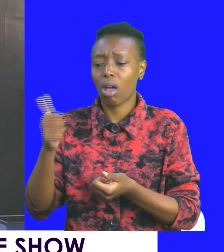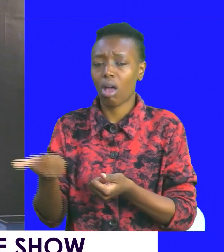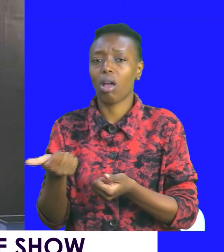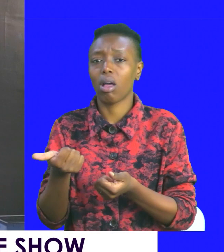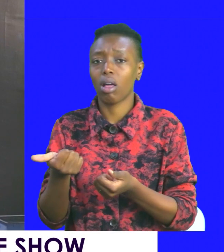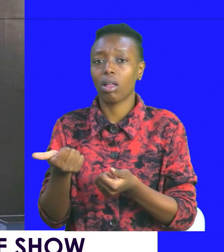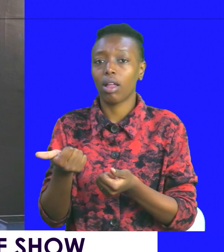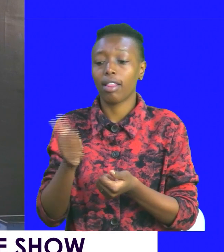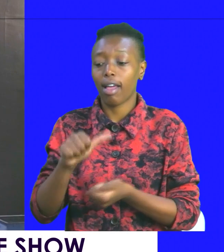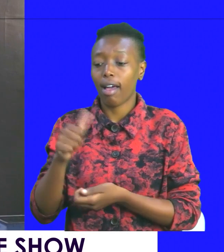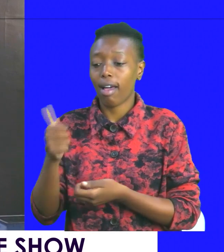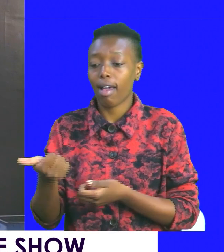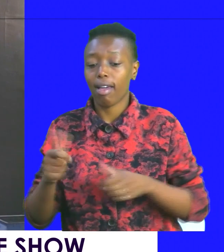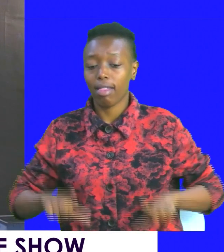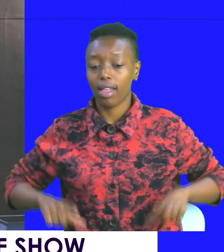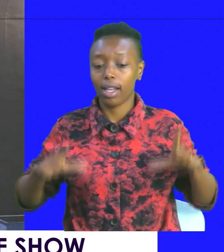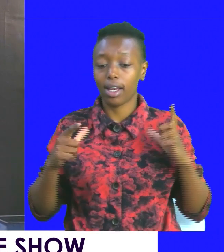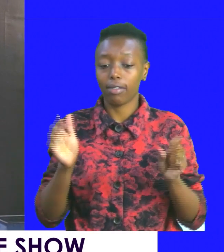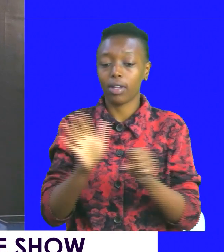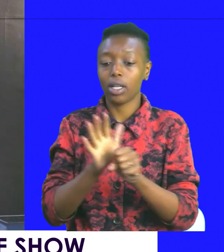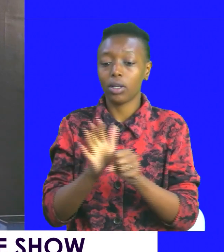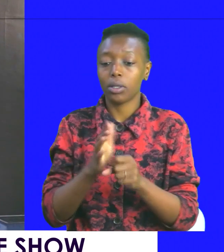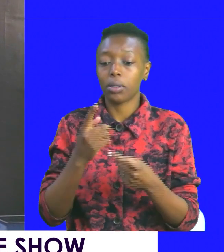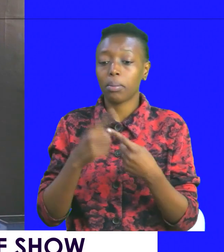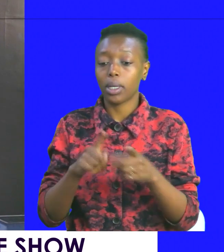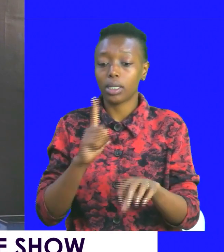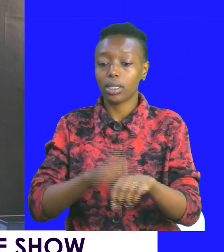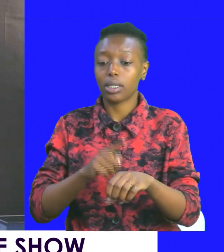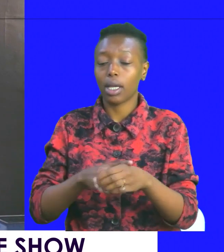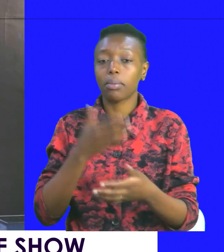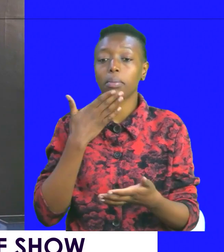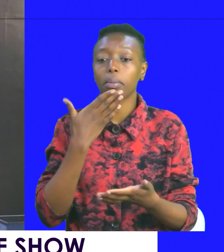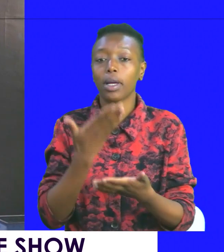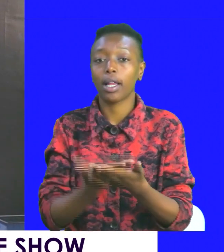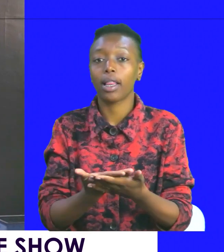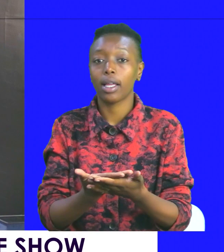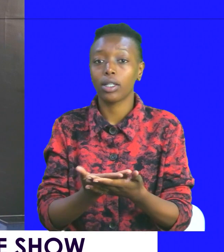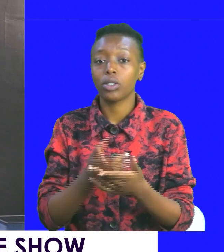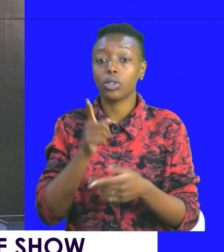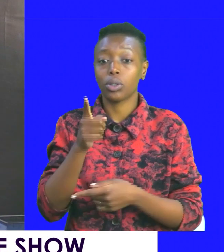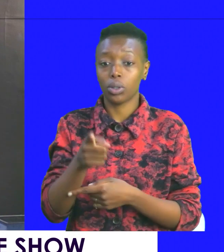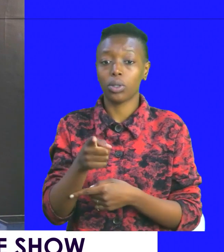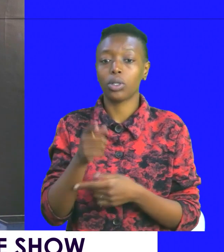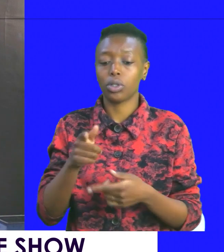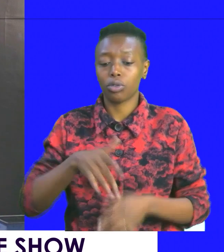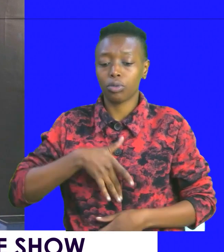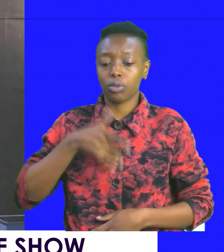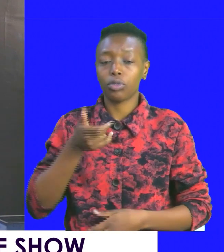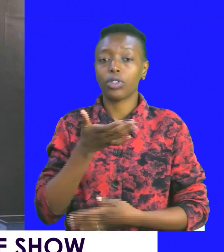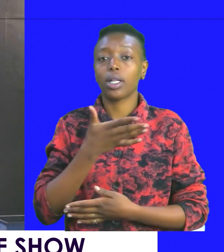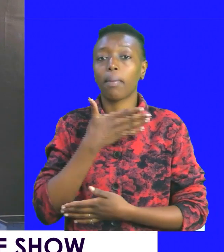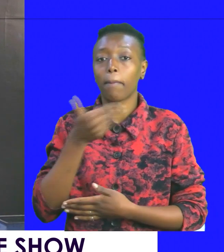when somebody appreciates you, you feel out of place. You may have been in a place of abuse that you don't